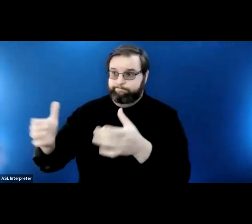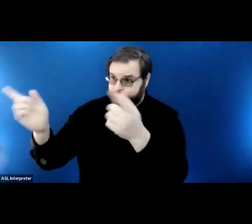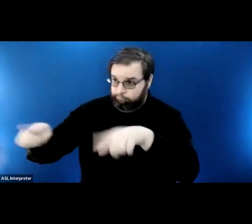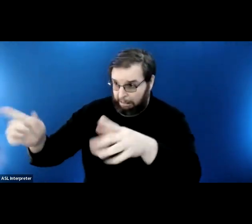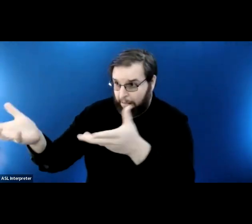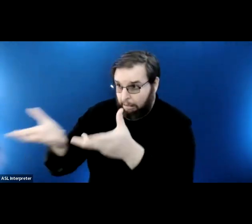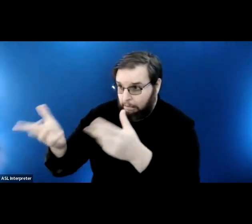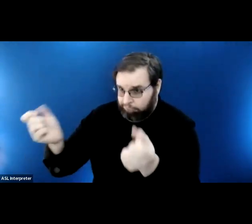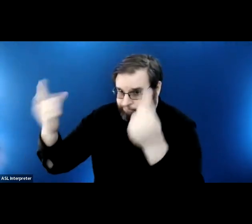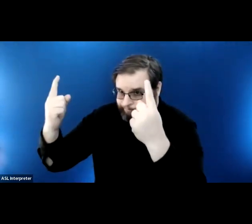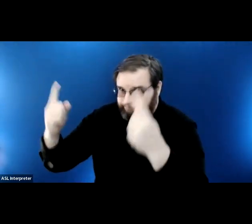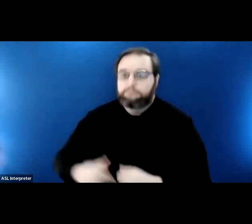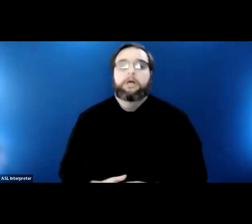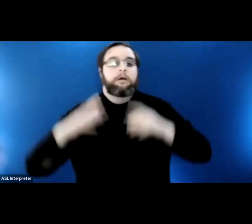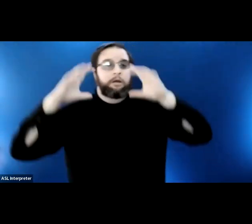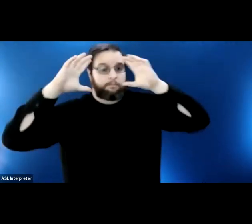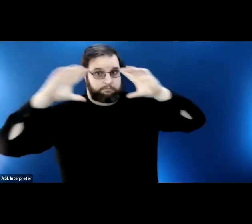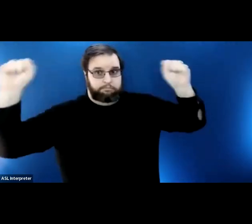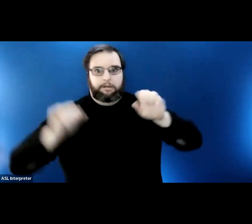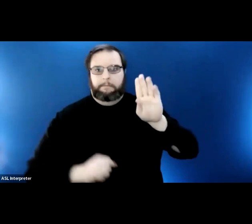last fall, President Biden signed